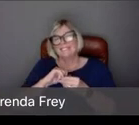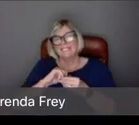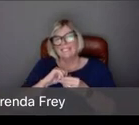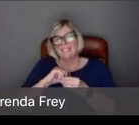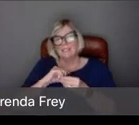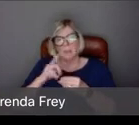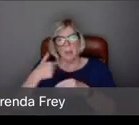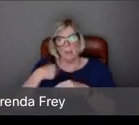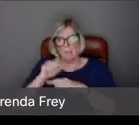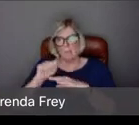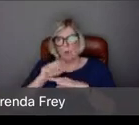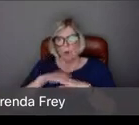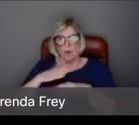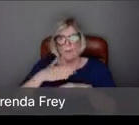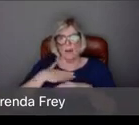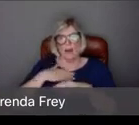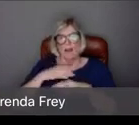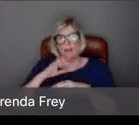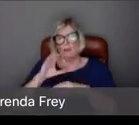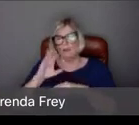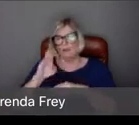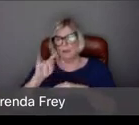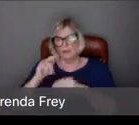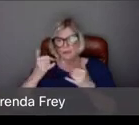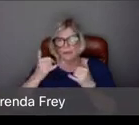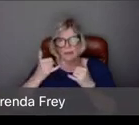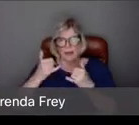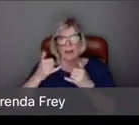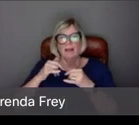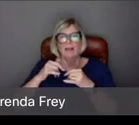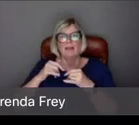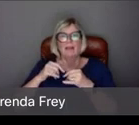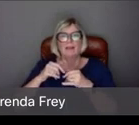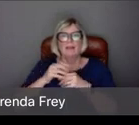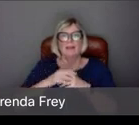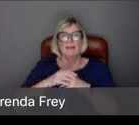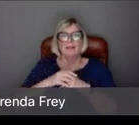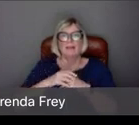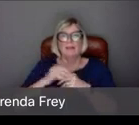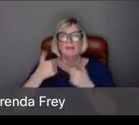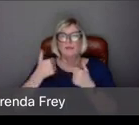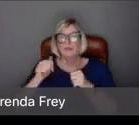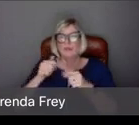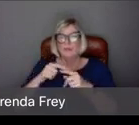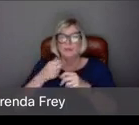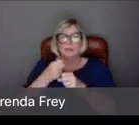So I'm working on my credit right now. And while we're just trying to make some,